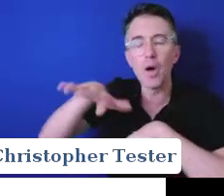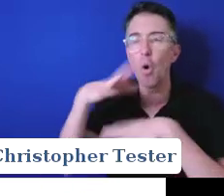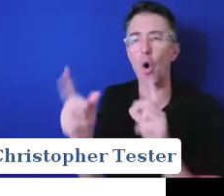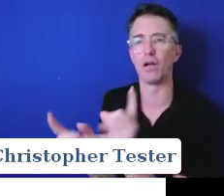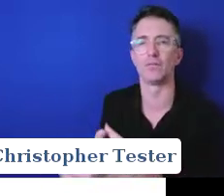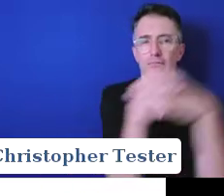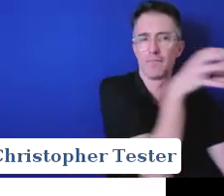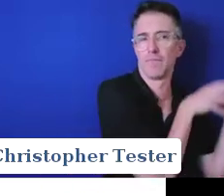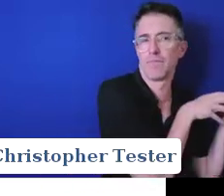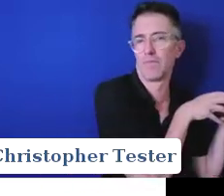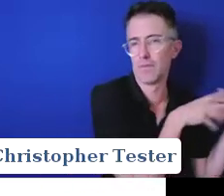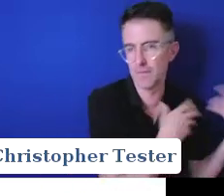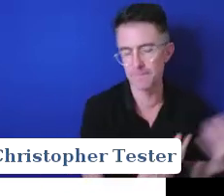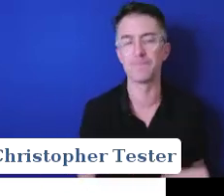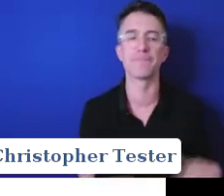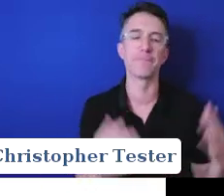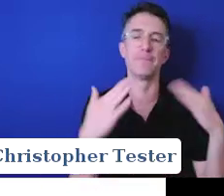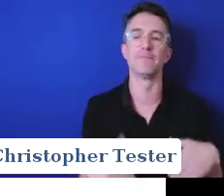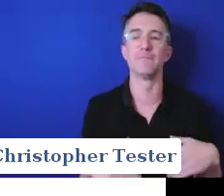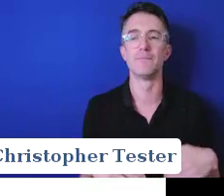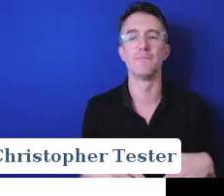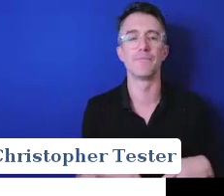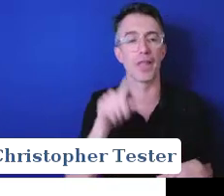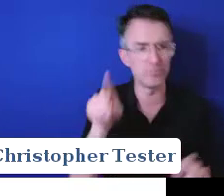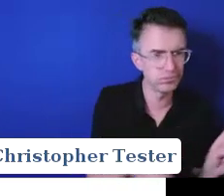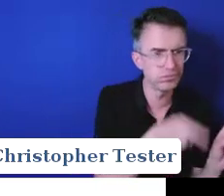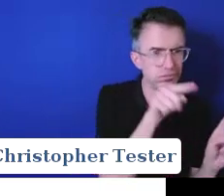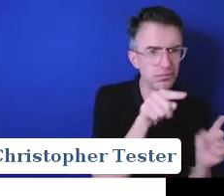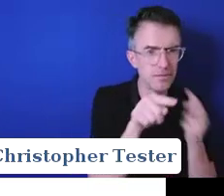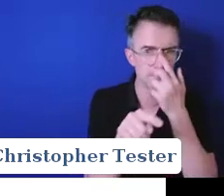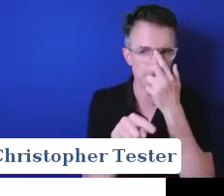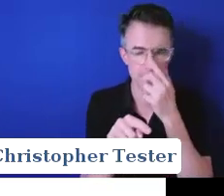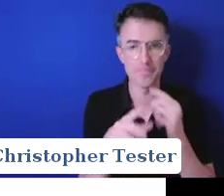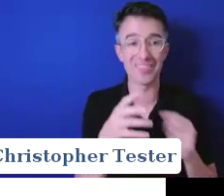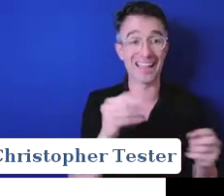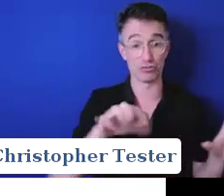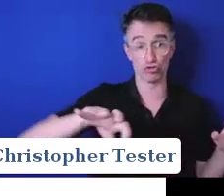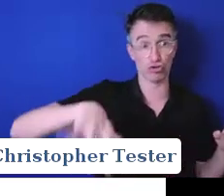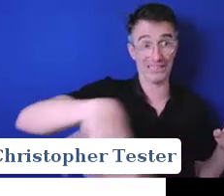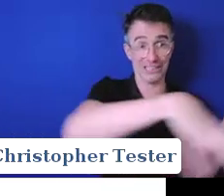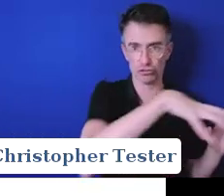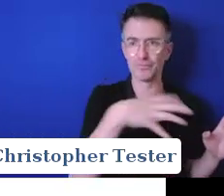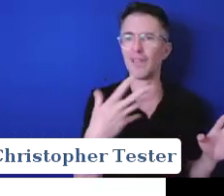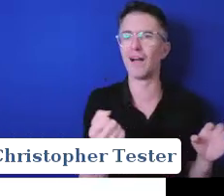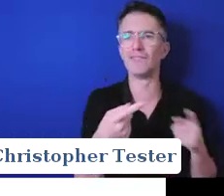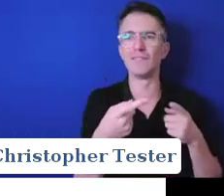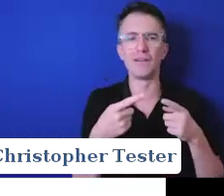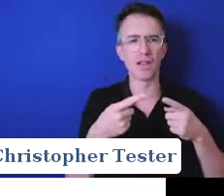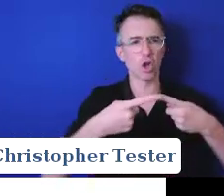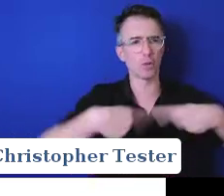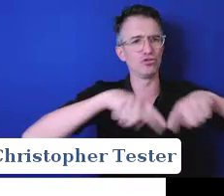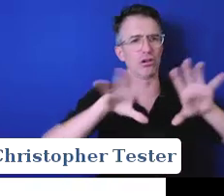And next we hold a general assembly in each locality to validate the list of selected households.